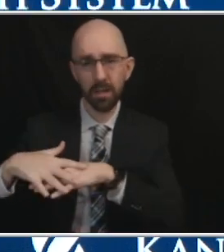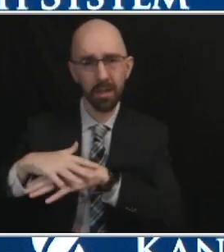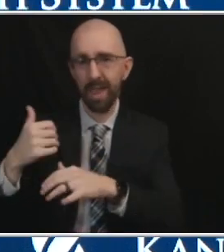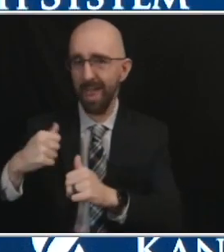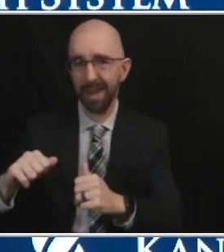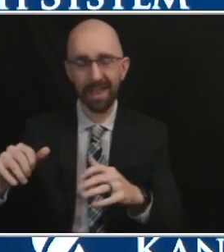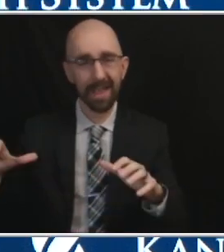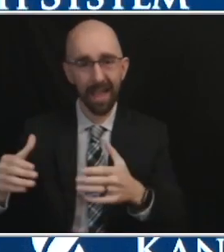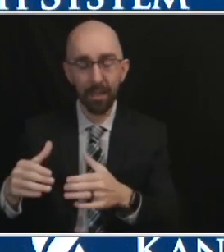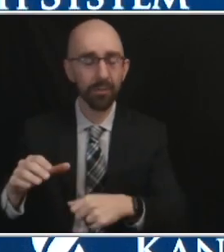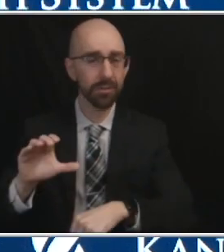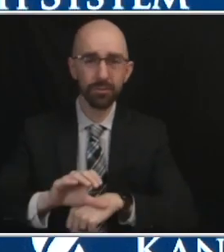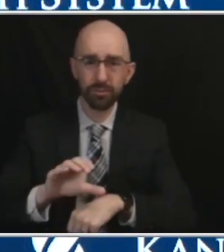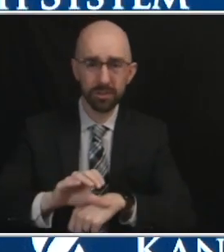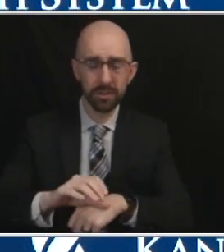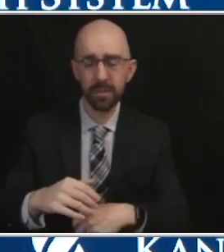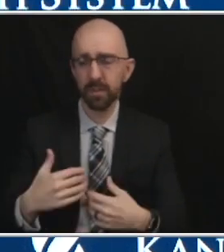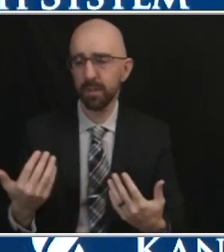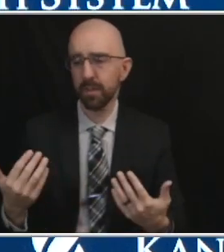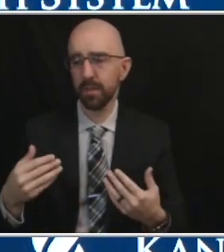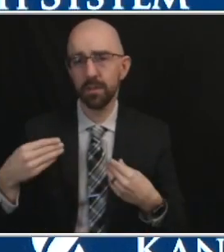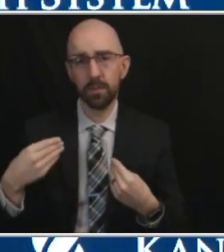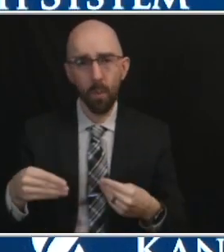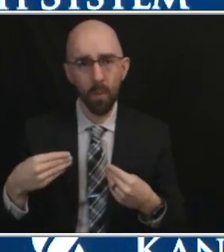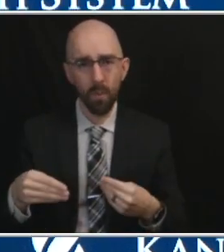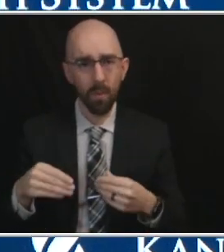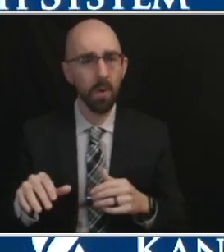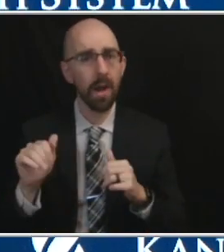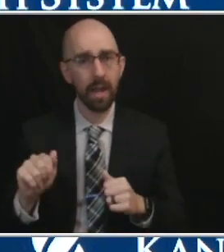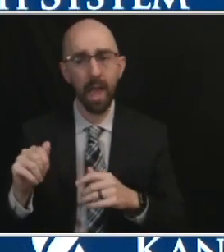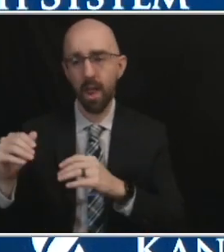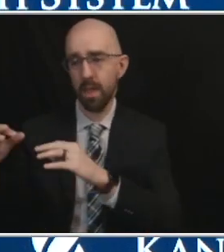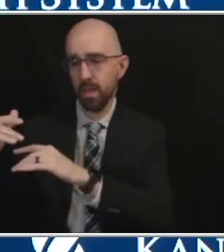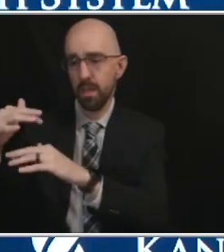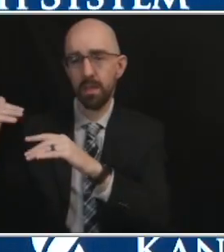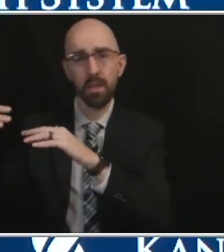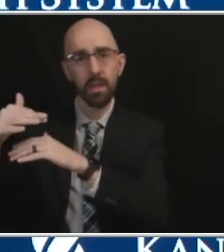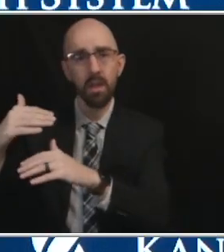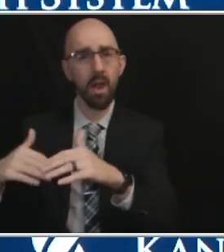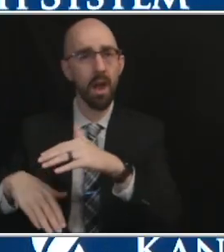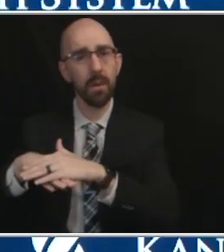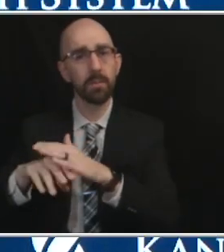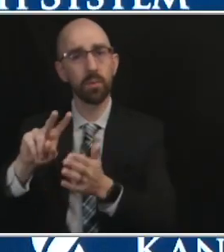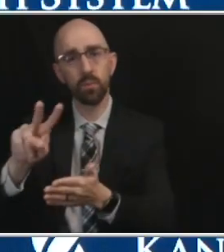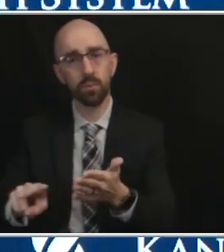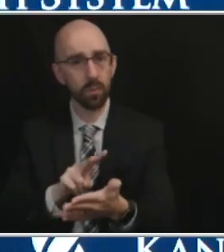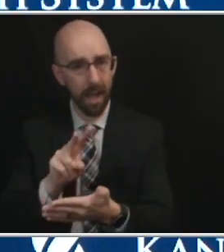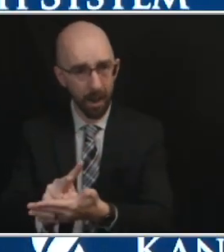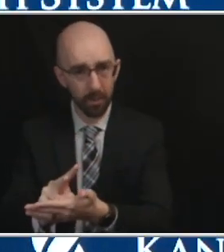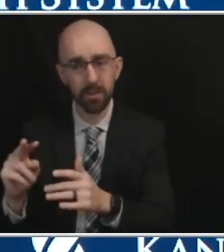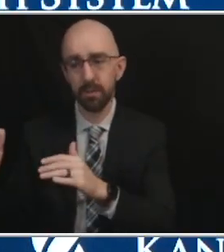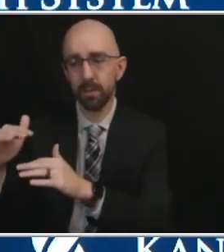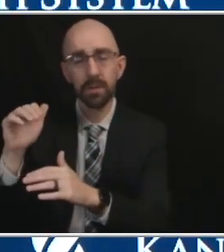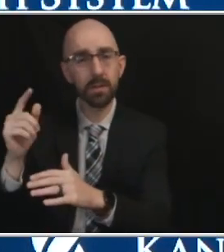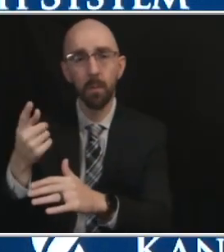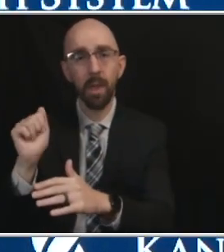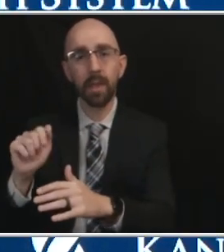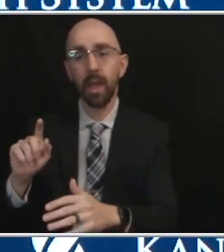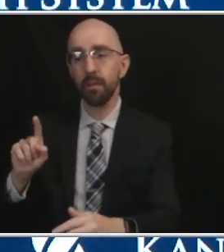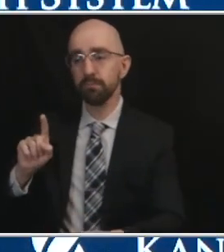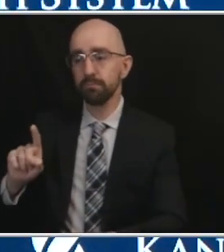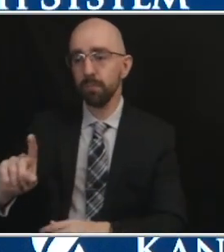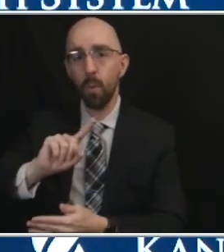church, stores. It can linger in that space for up to 2 hours, and so somebody can come in even an hour later